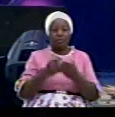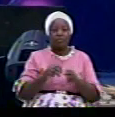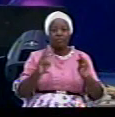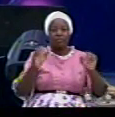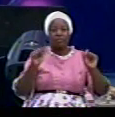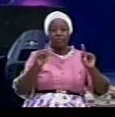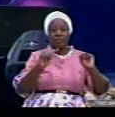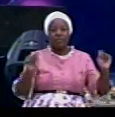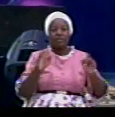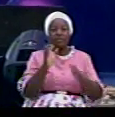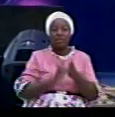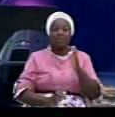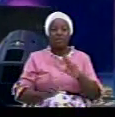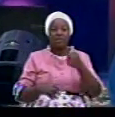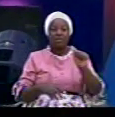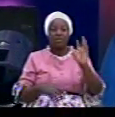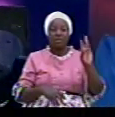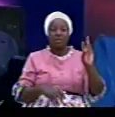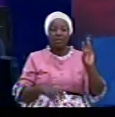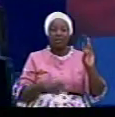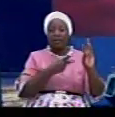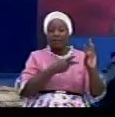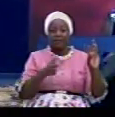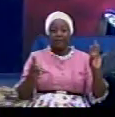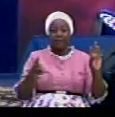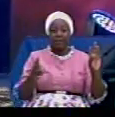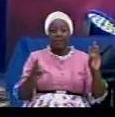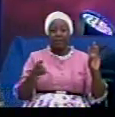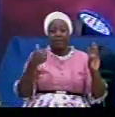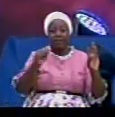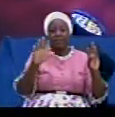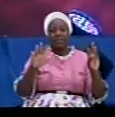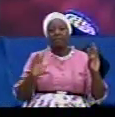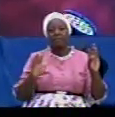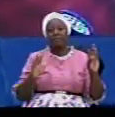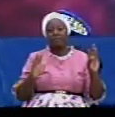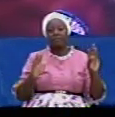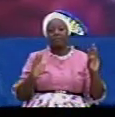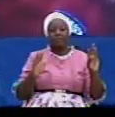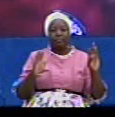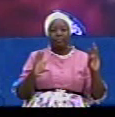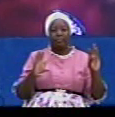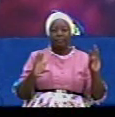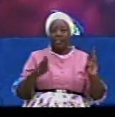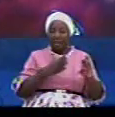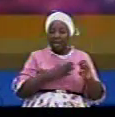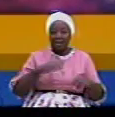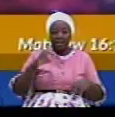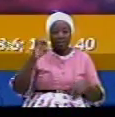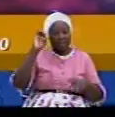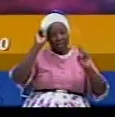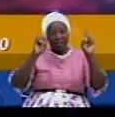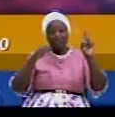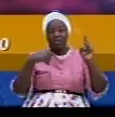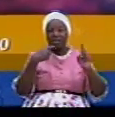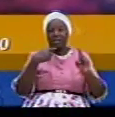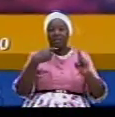16, reading from verse 15. And he says unto